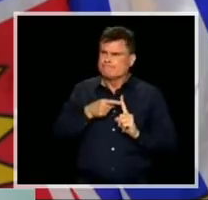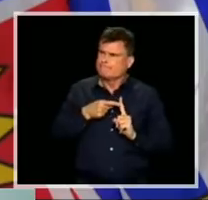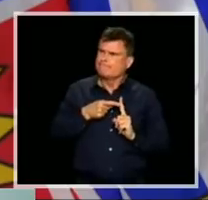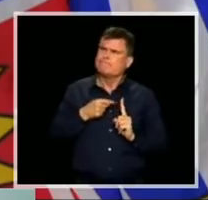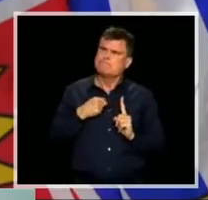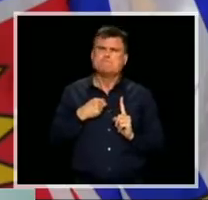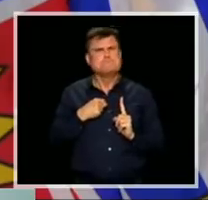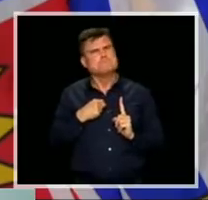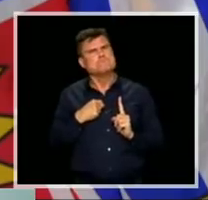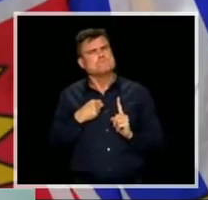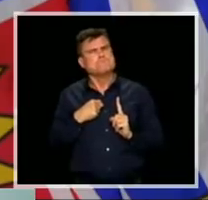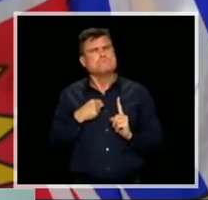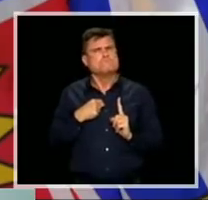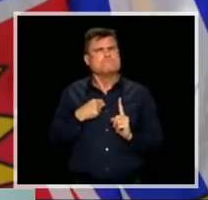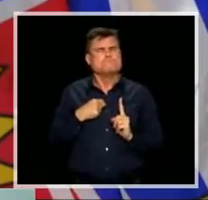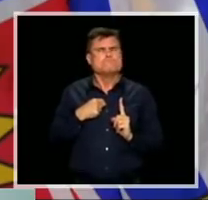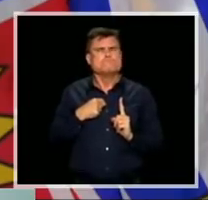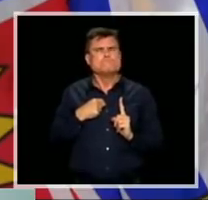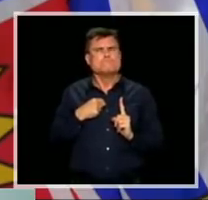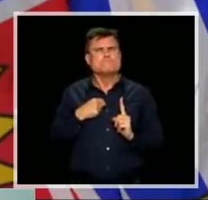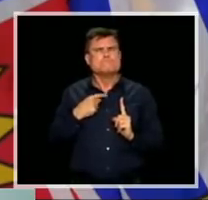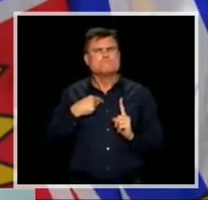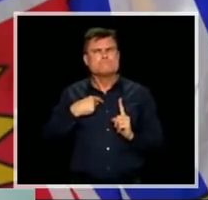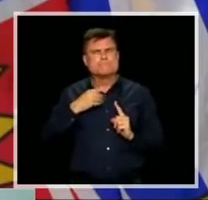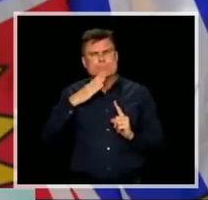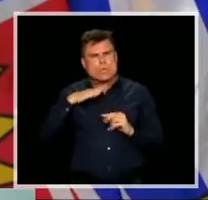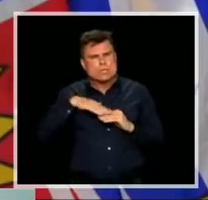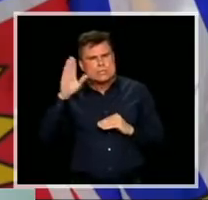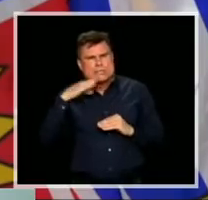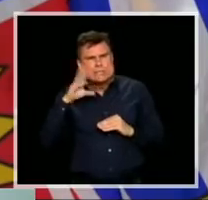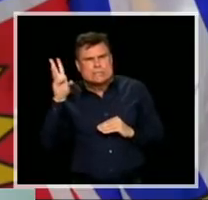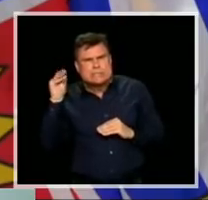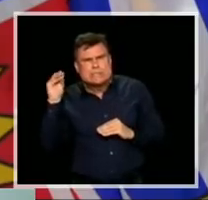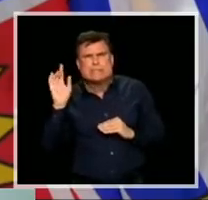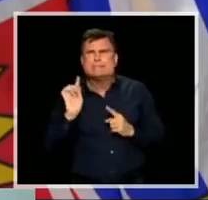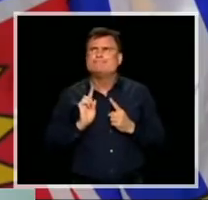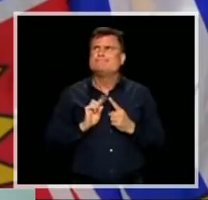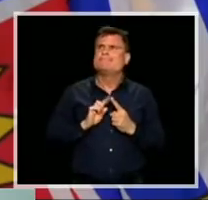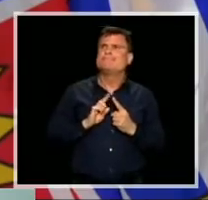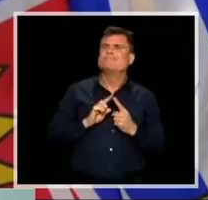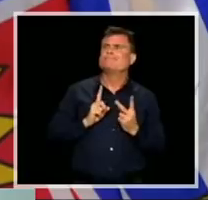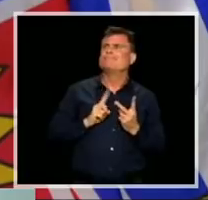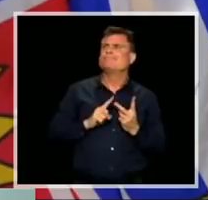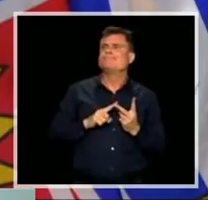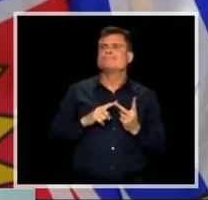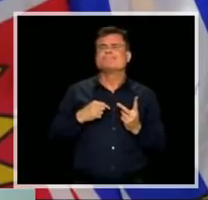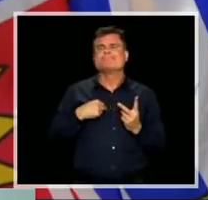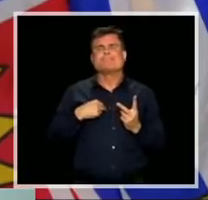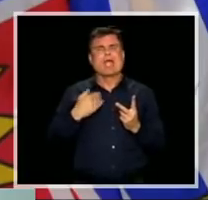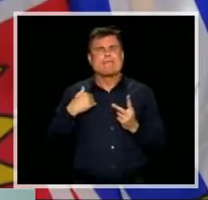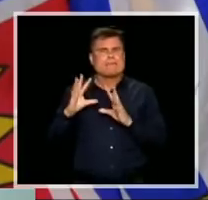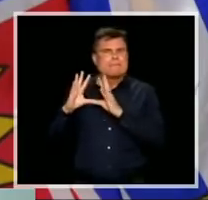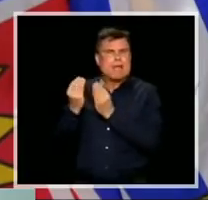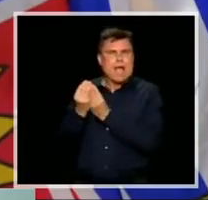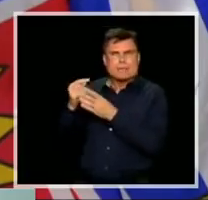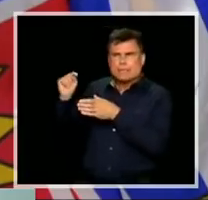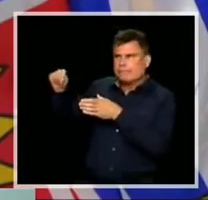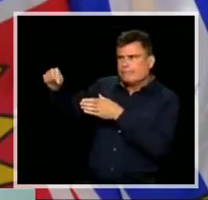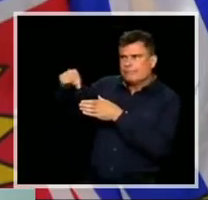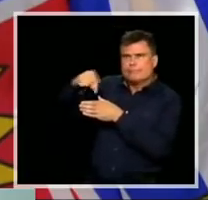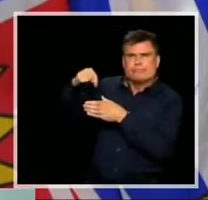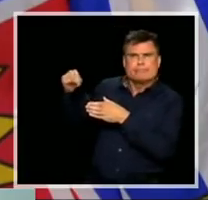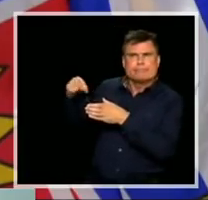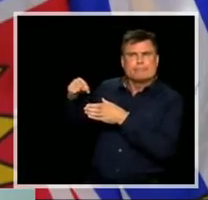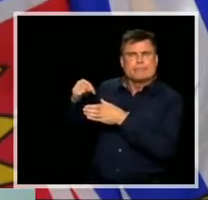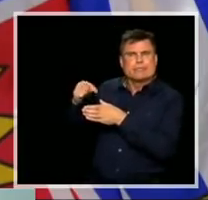to ensure us having a safe school environment next week. And we recognize, I think we all